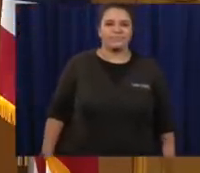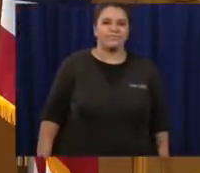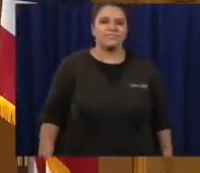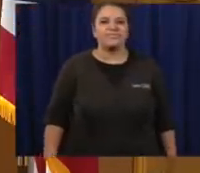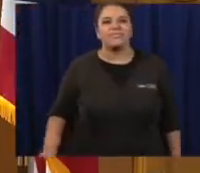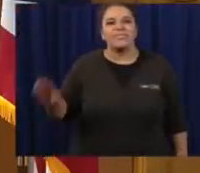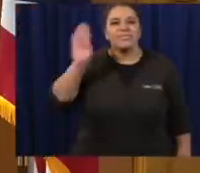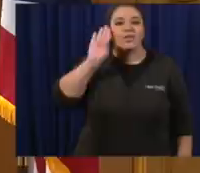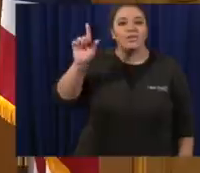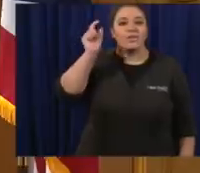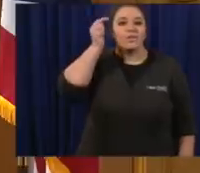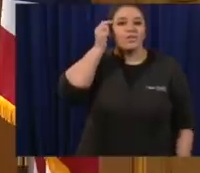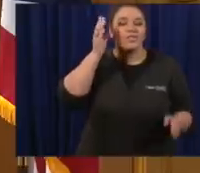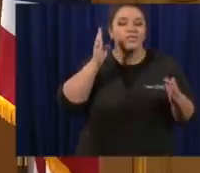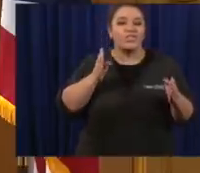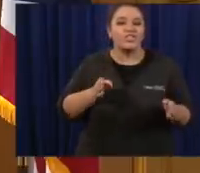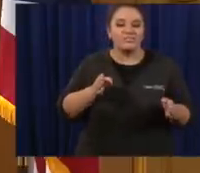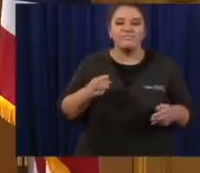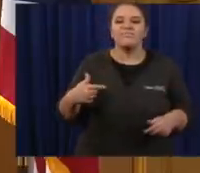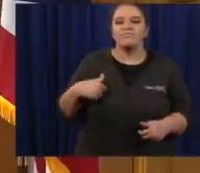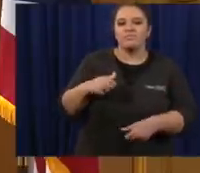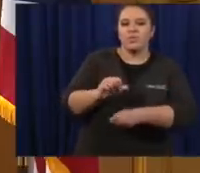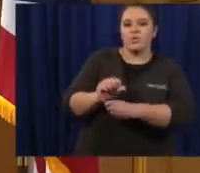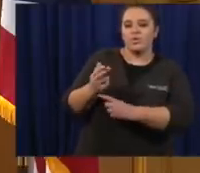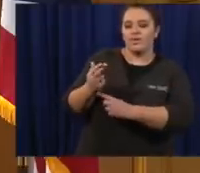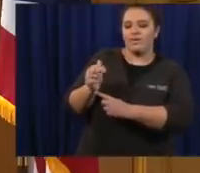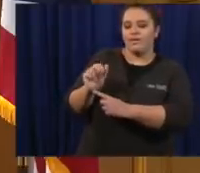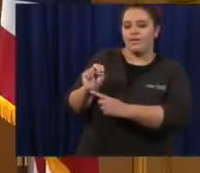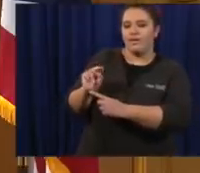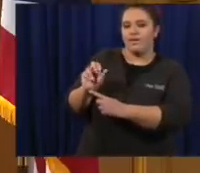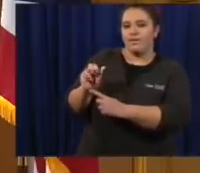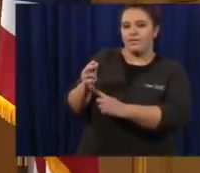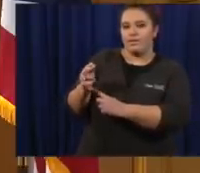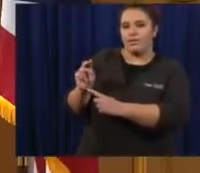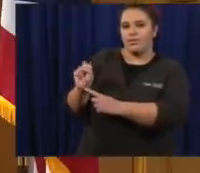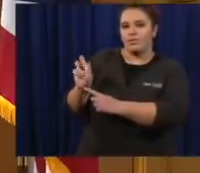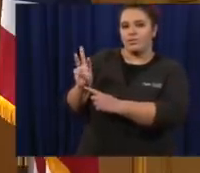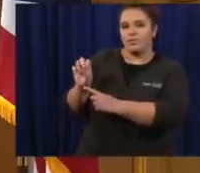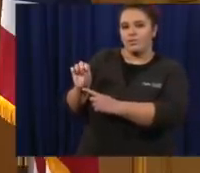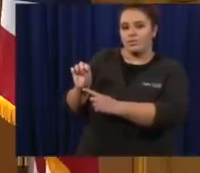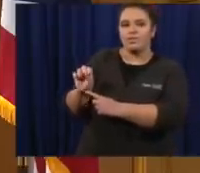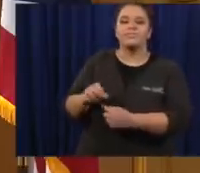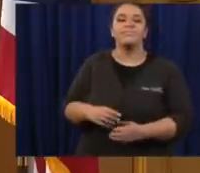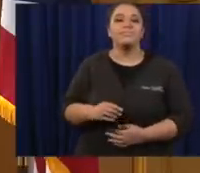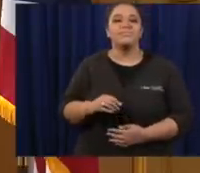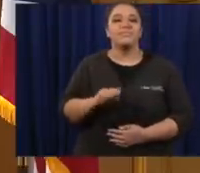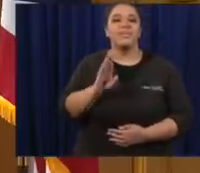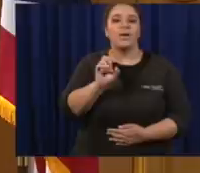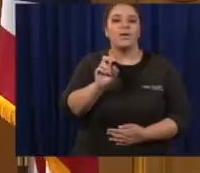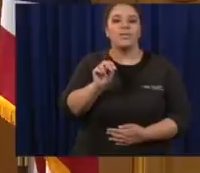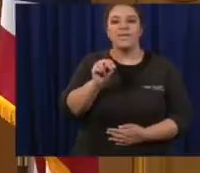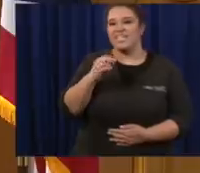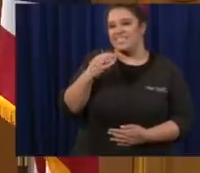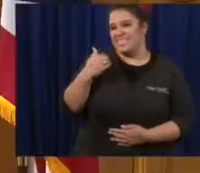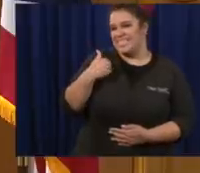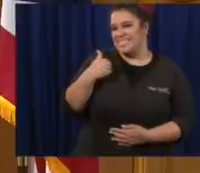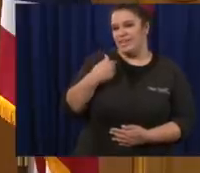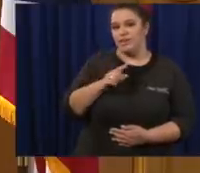Hello, Governor. It's Shane Stegmiller with Hannah News Service. Just following up on Ben's question, are you going to include any protections in